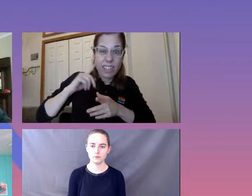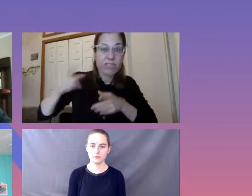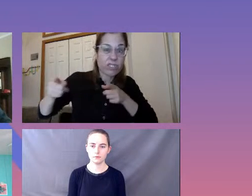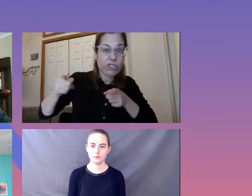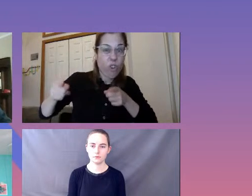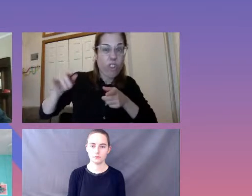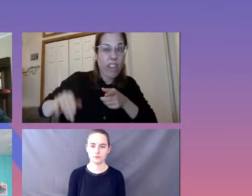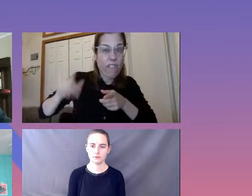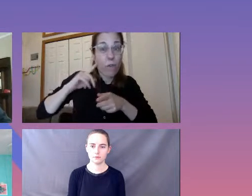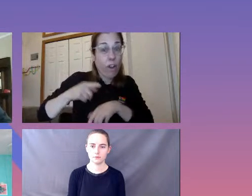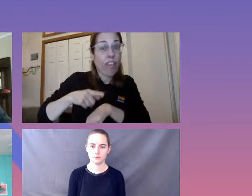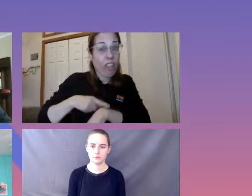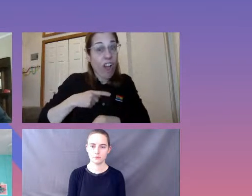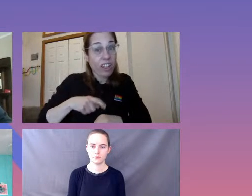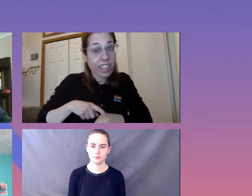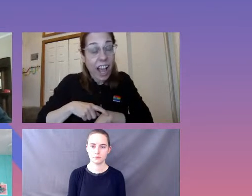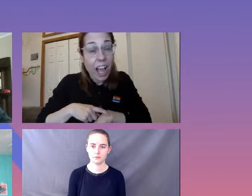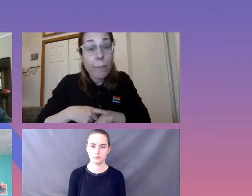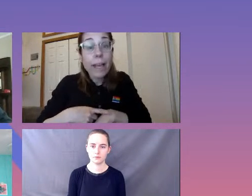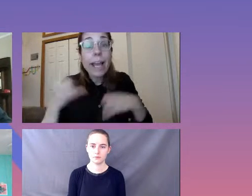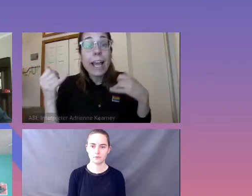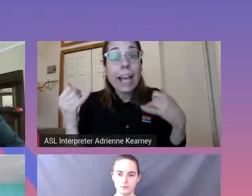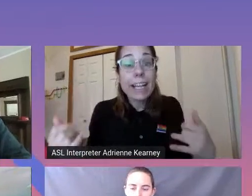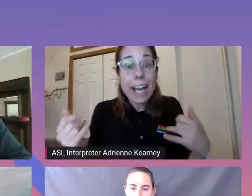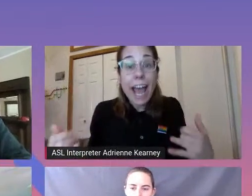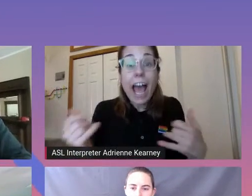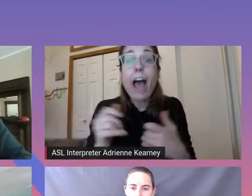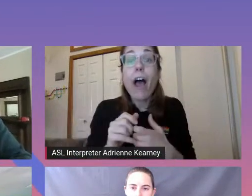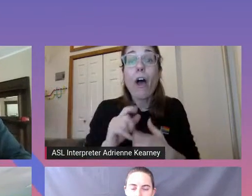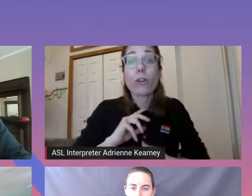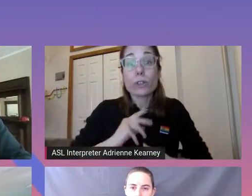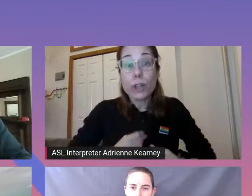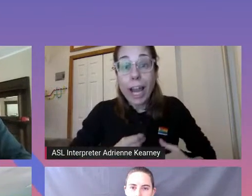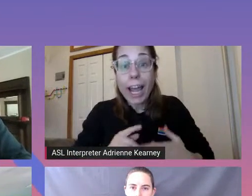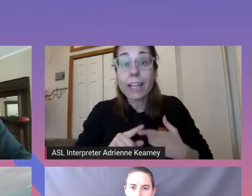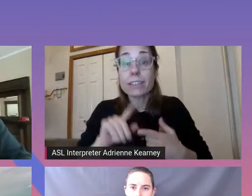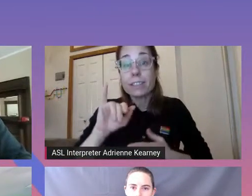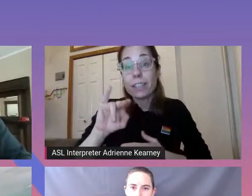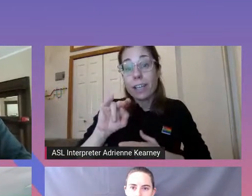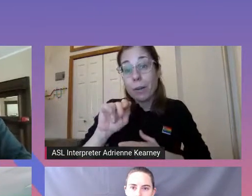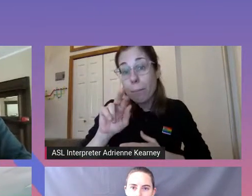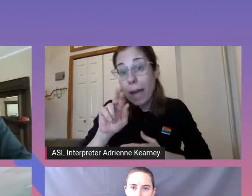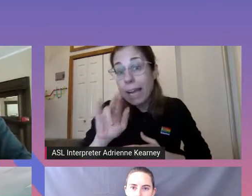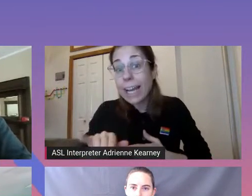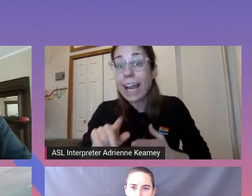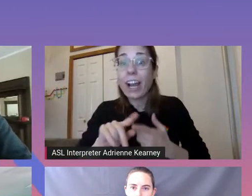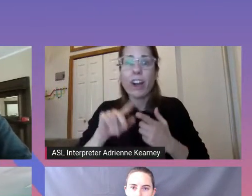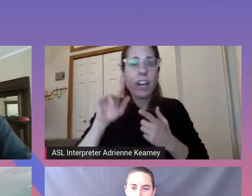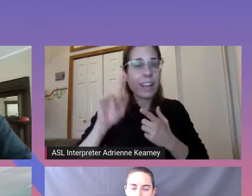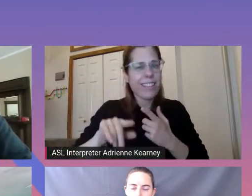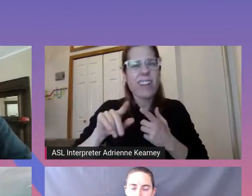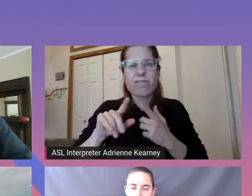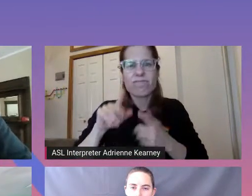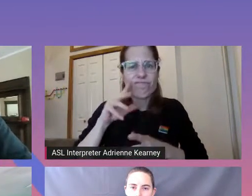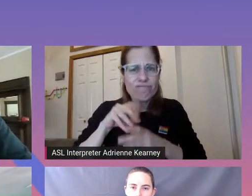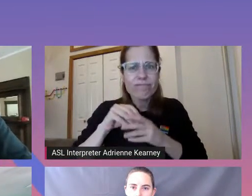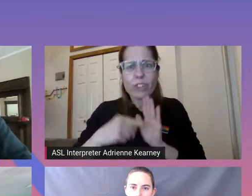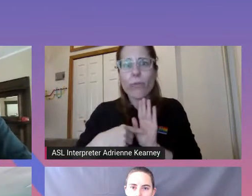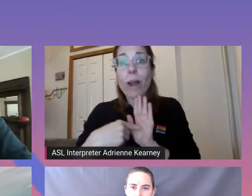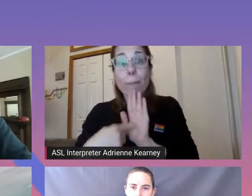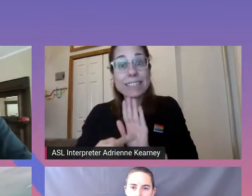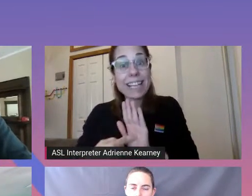I would say that trans, non-binary, gender non-conforming representation is atrocious in this community. Mm-hmm. It is not being